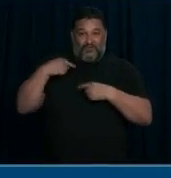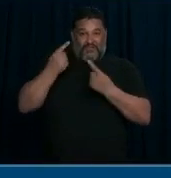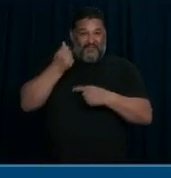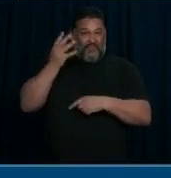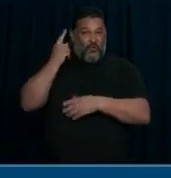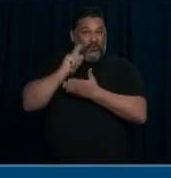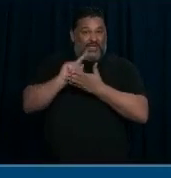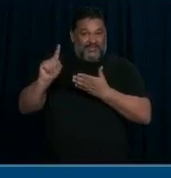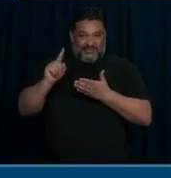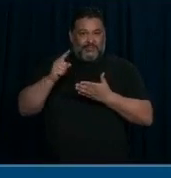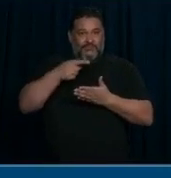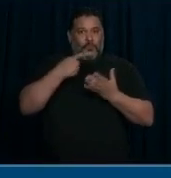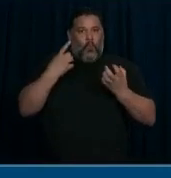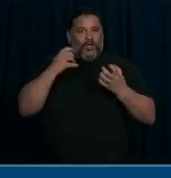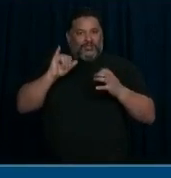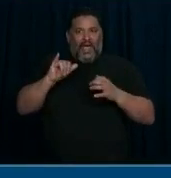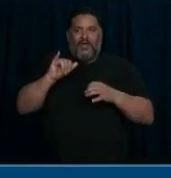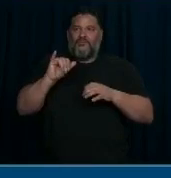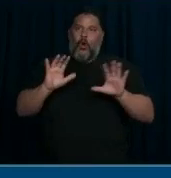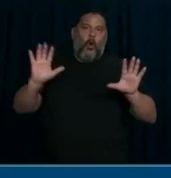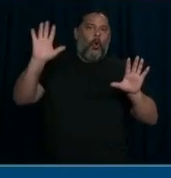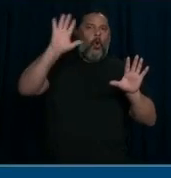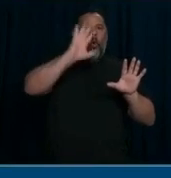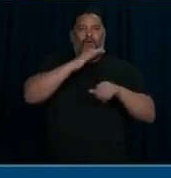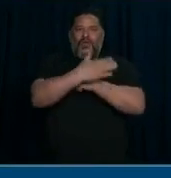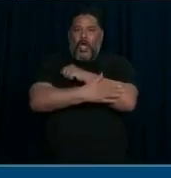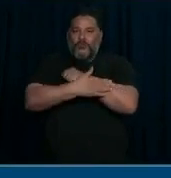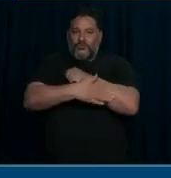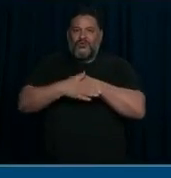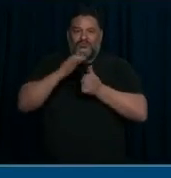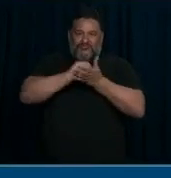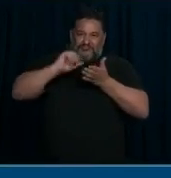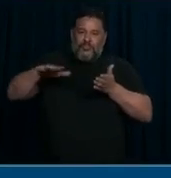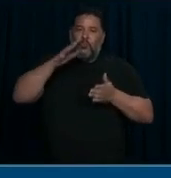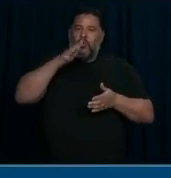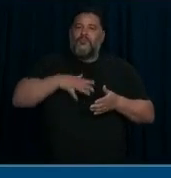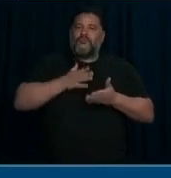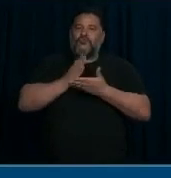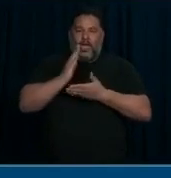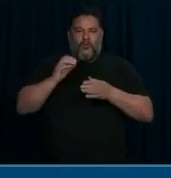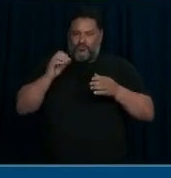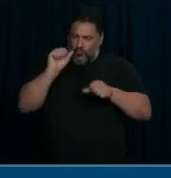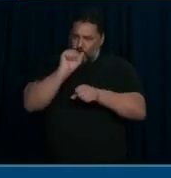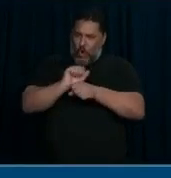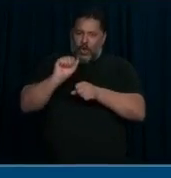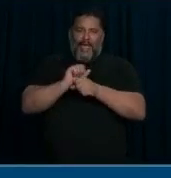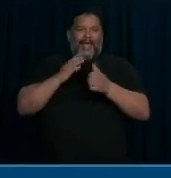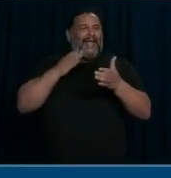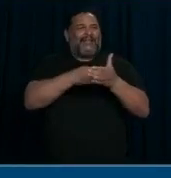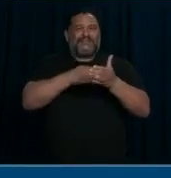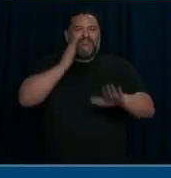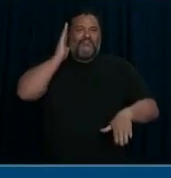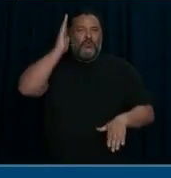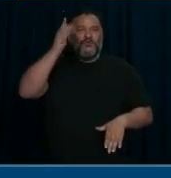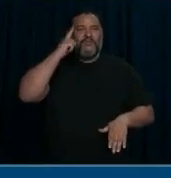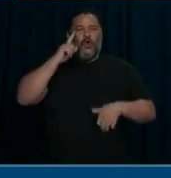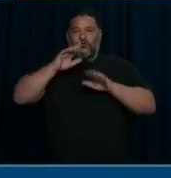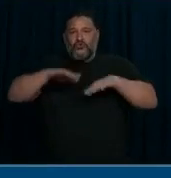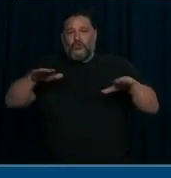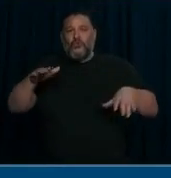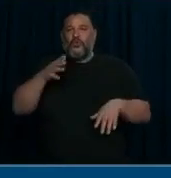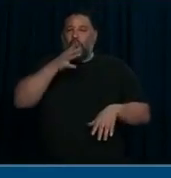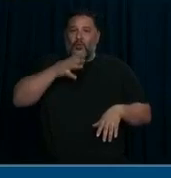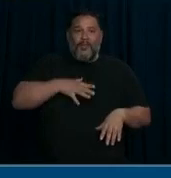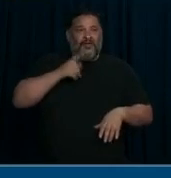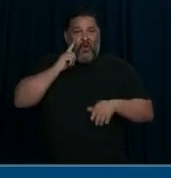He wants that nationally. He wants to take away women's rights. He's working against the future for our children, for our women, for all of